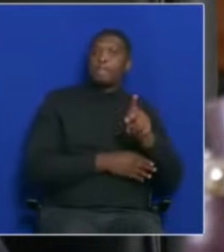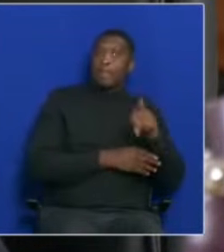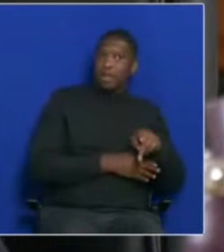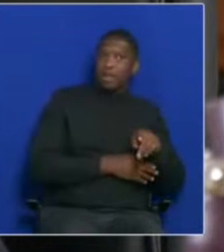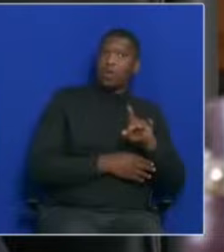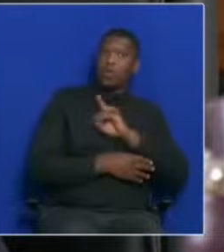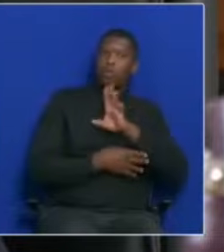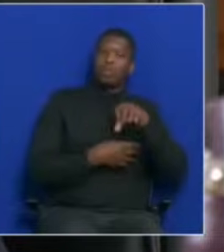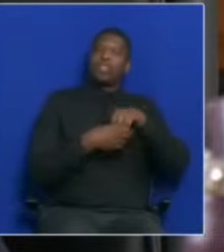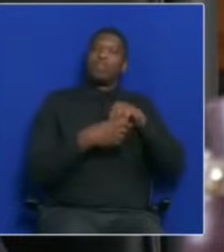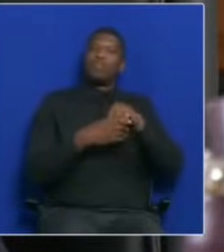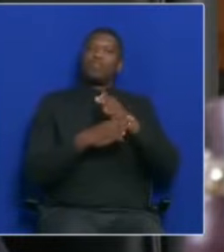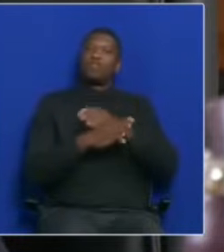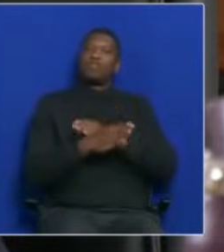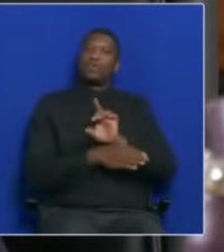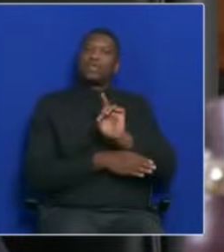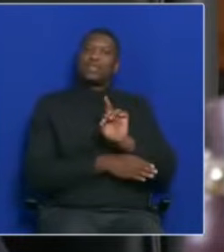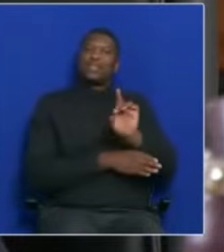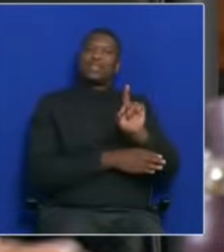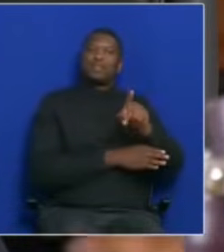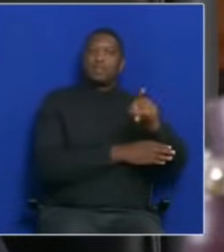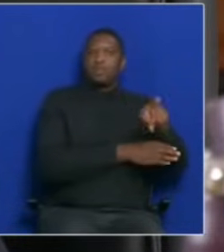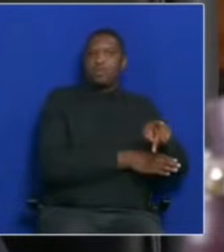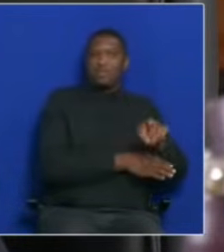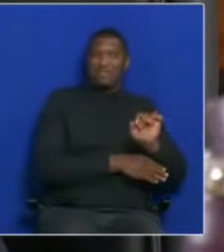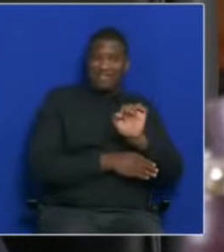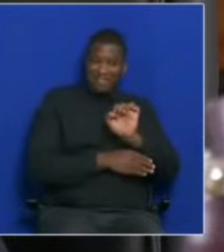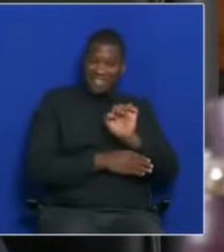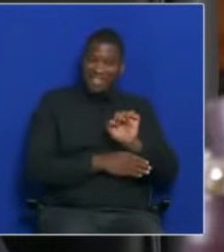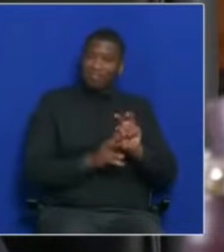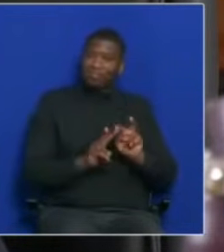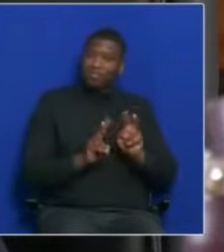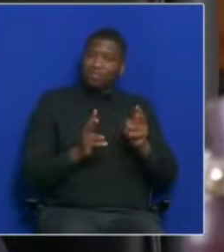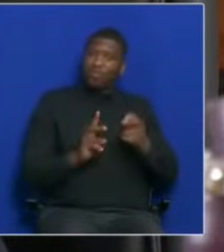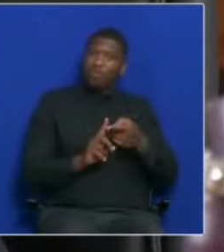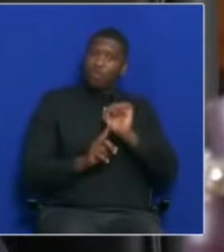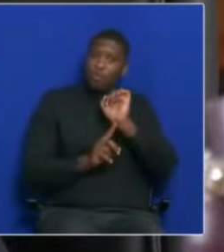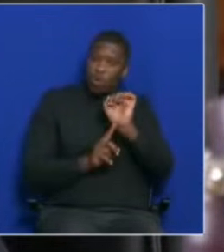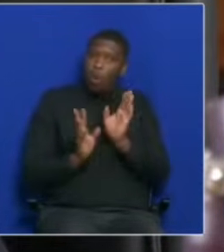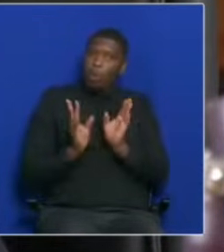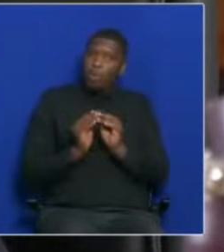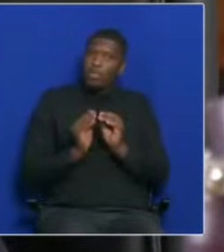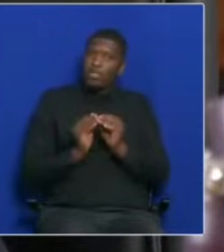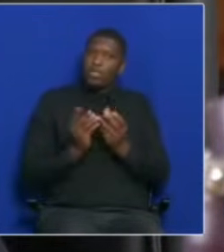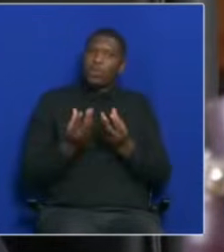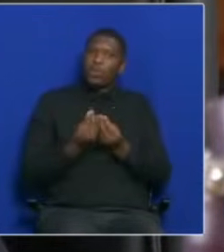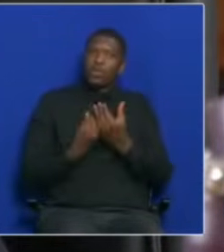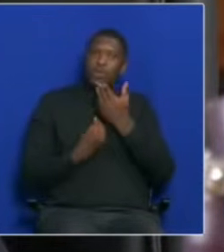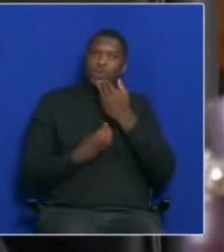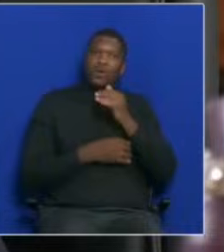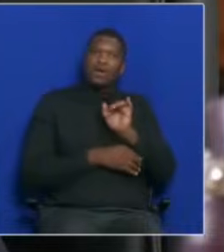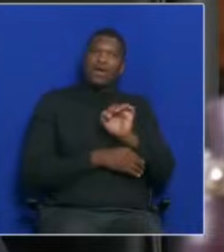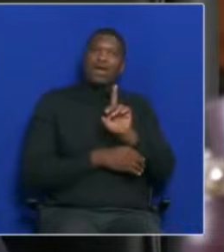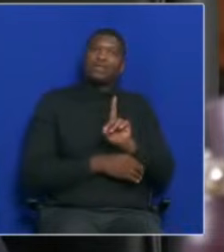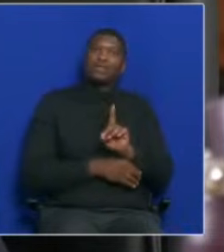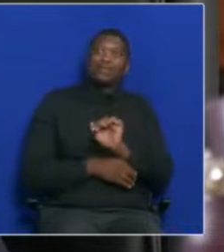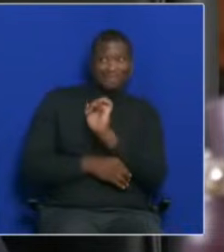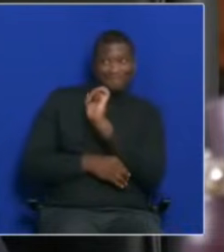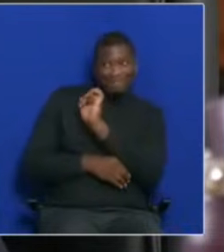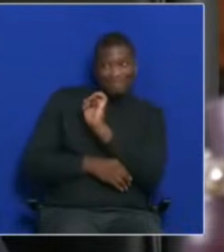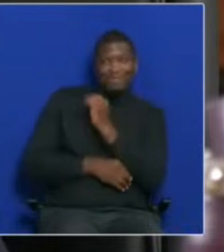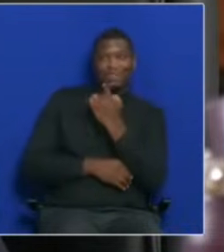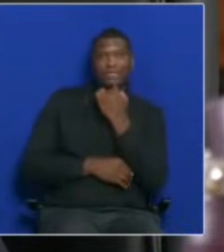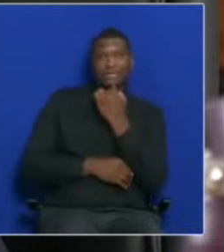that instance. This flows directly from your meeting with the ID where you had